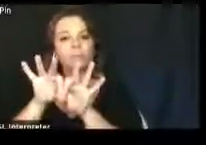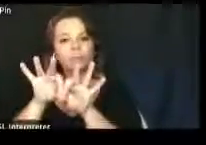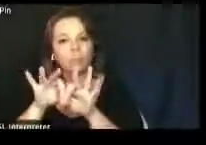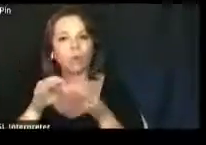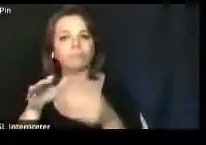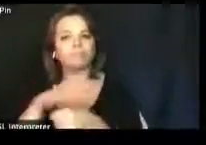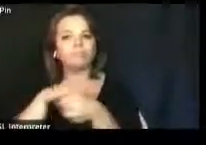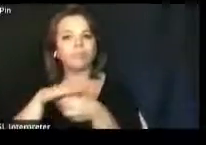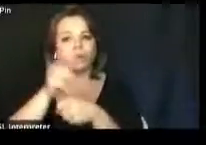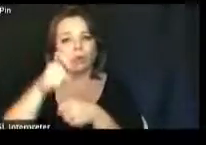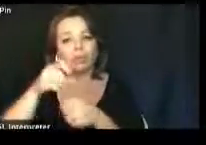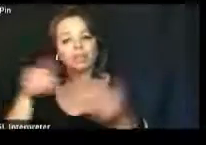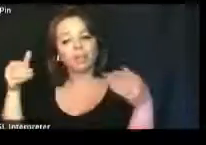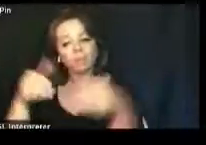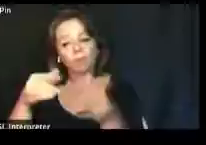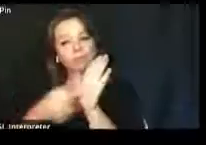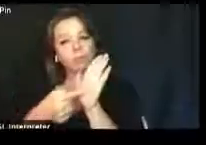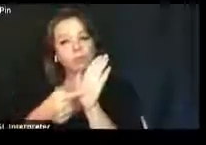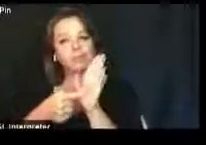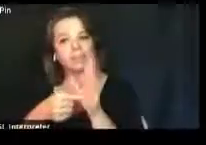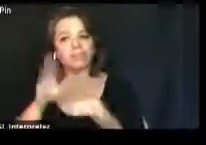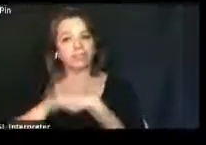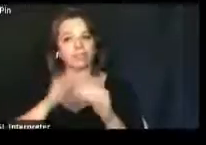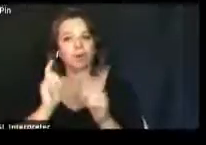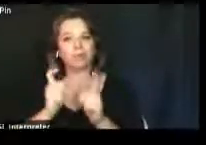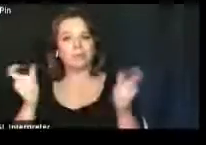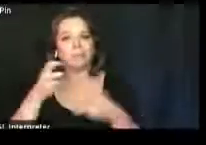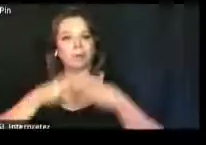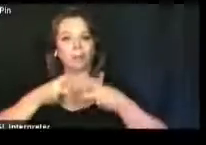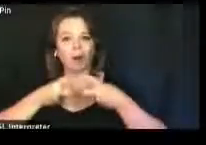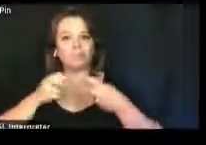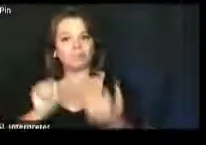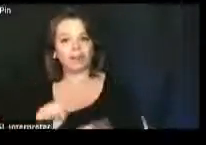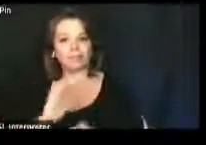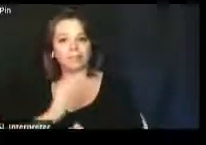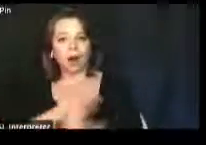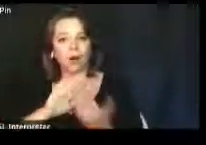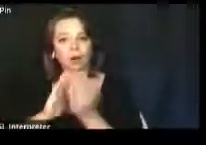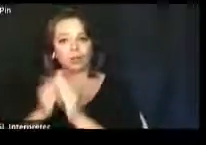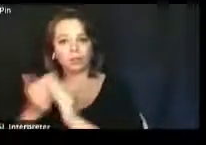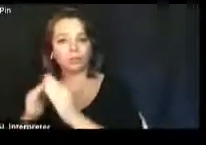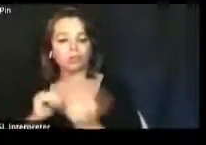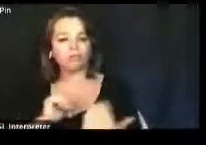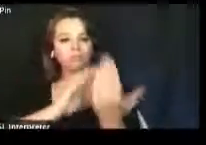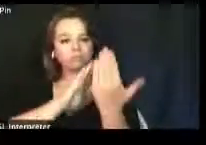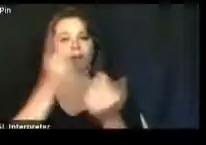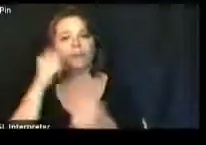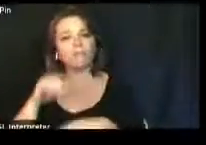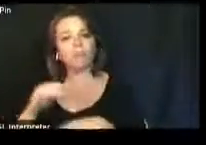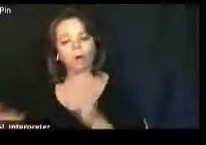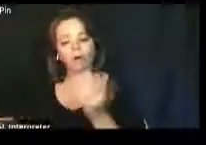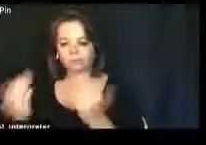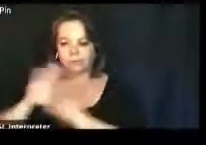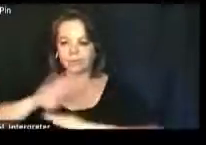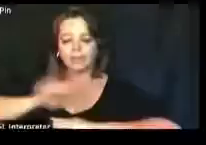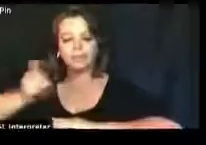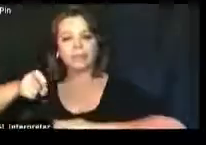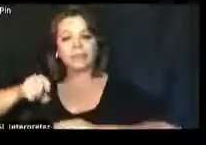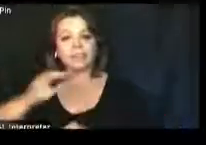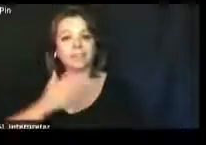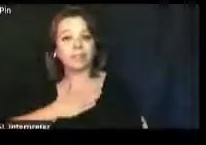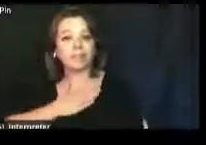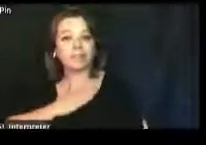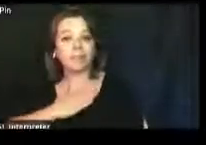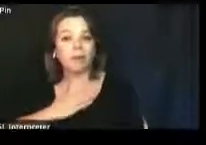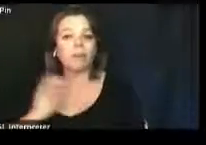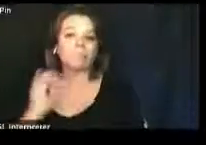major issues facing our community. In order to meet the diverse needs of our students and their parents, we want to stay as intact